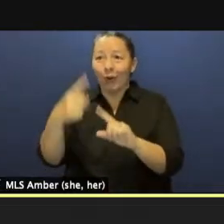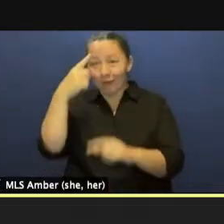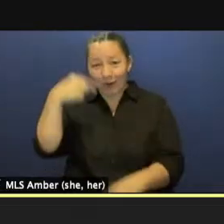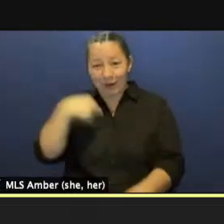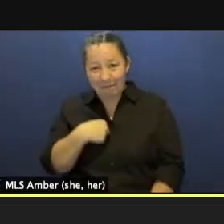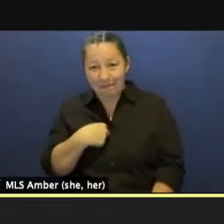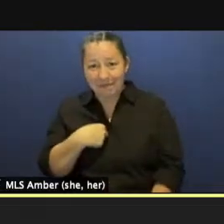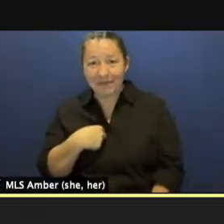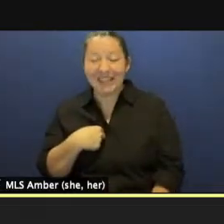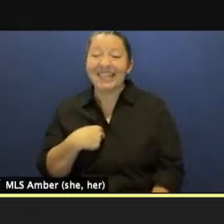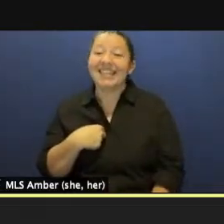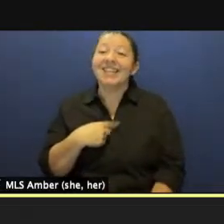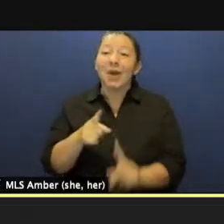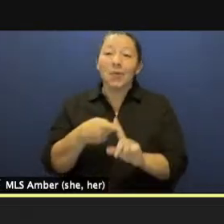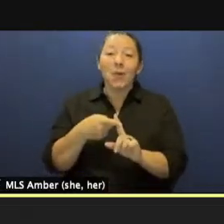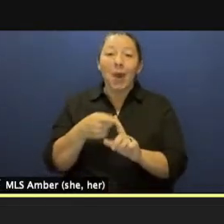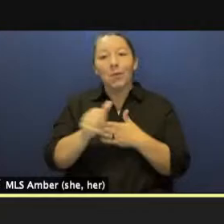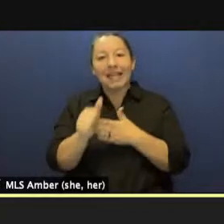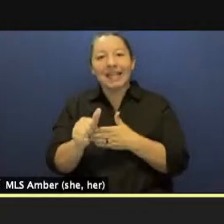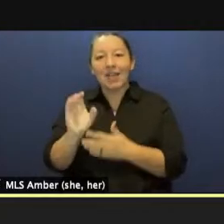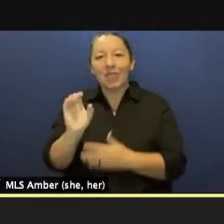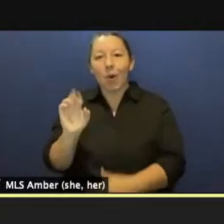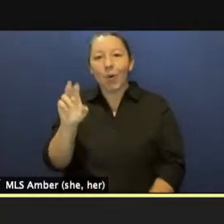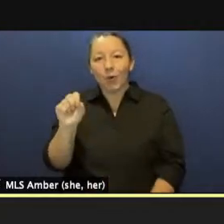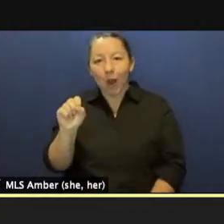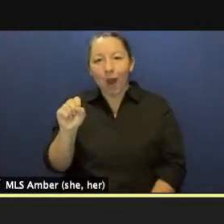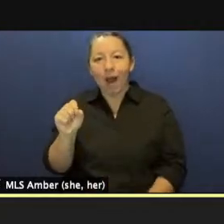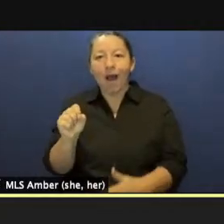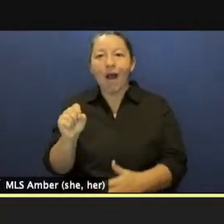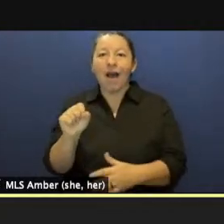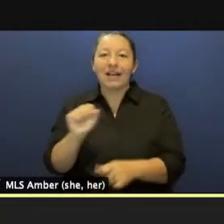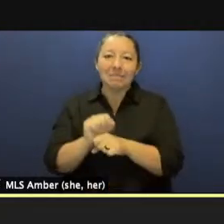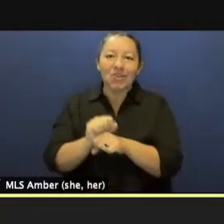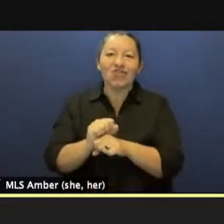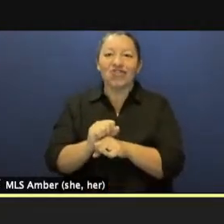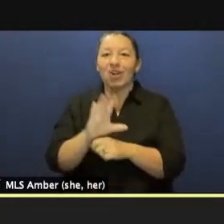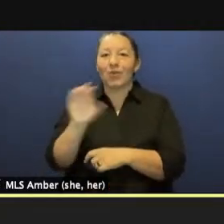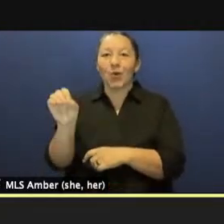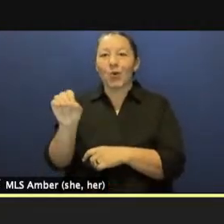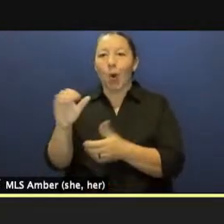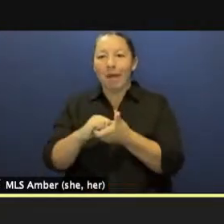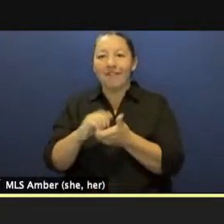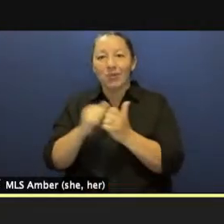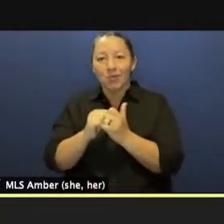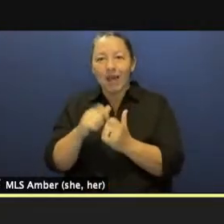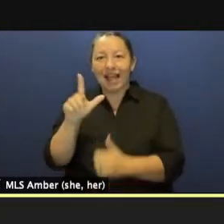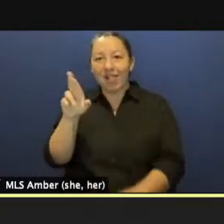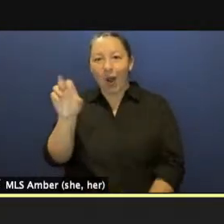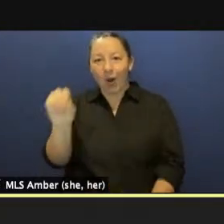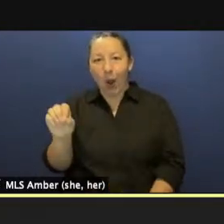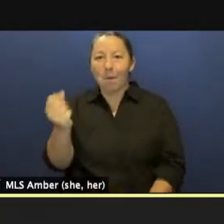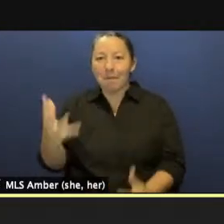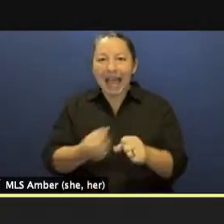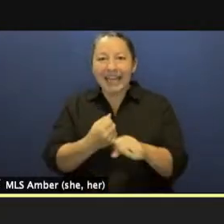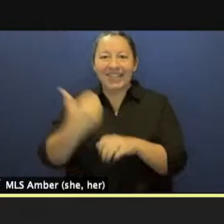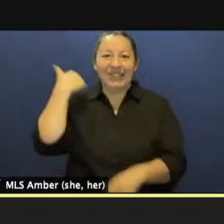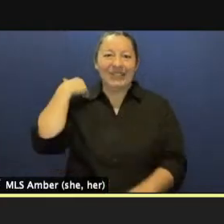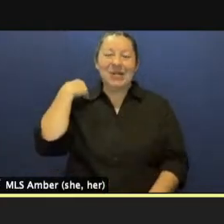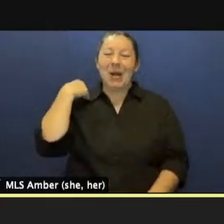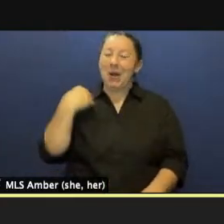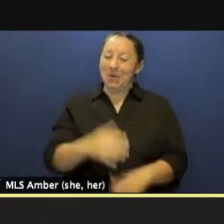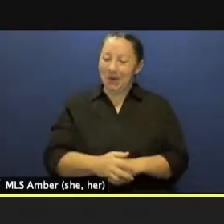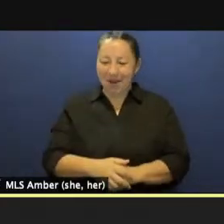the LCROSS mission, we were, of course, a co-manifest with LRO all those years ago.